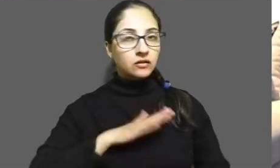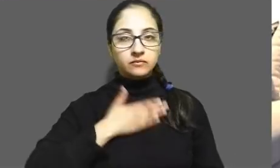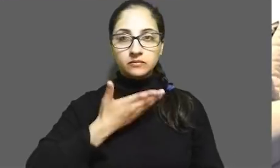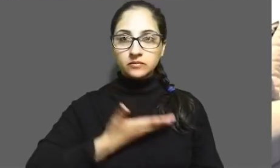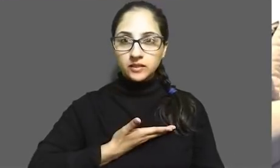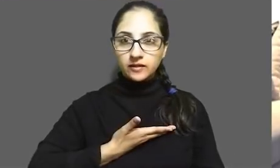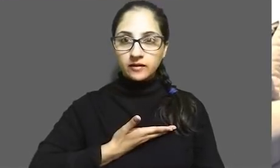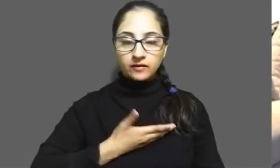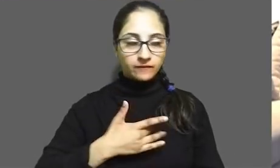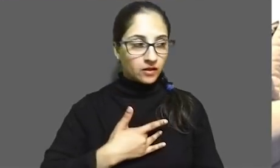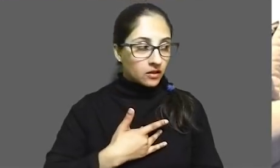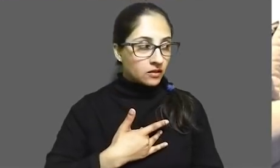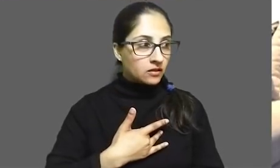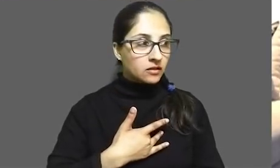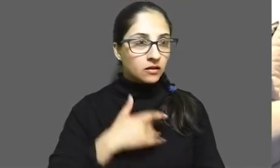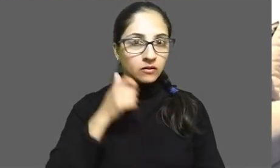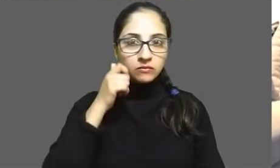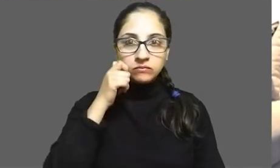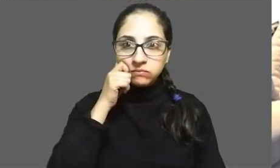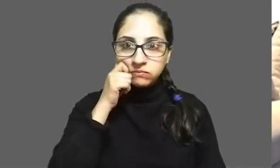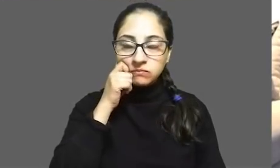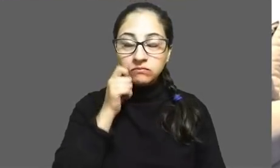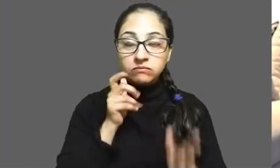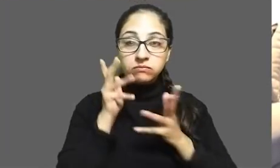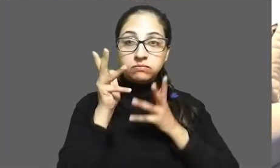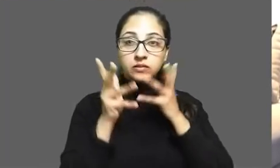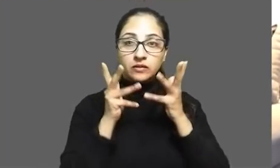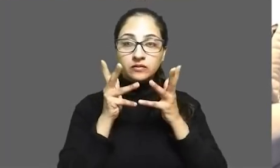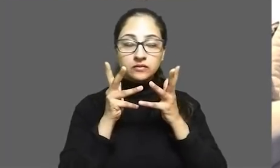Allah. You have become an infidel."